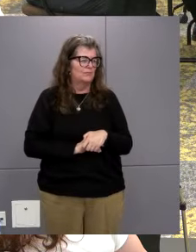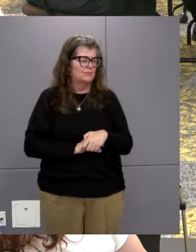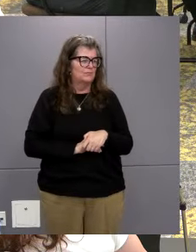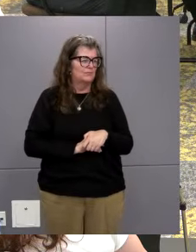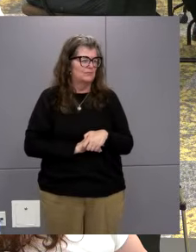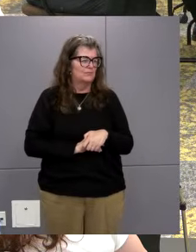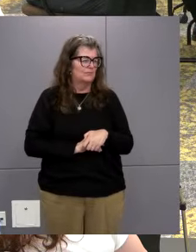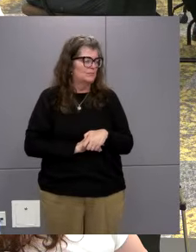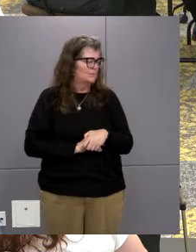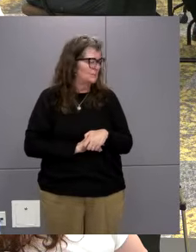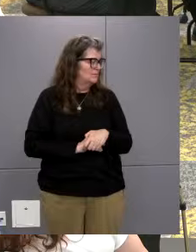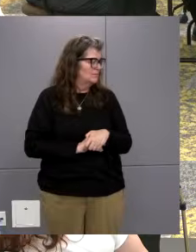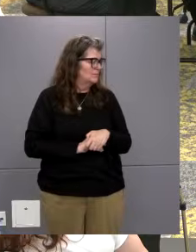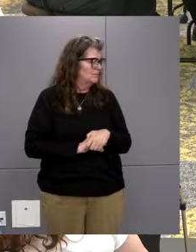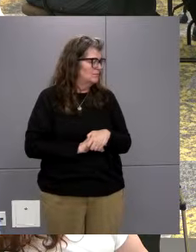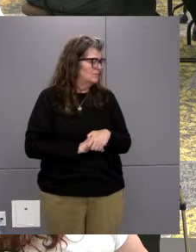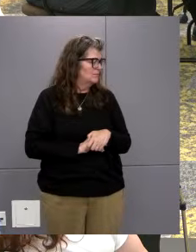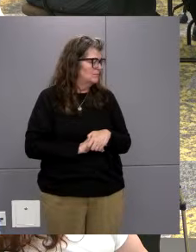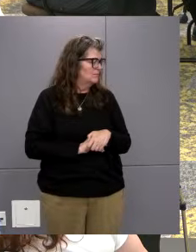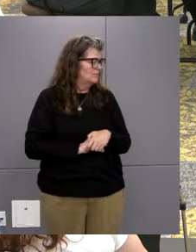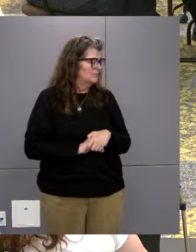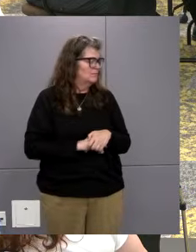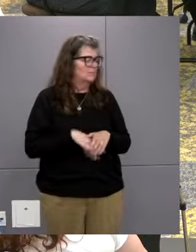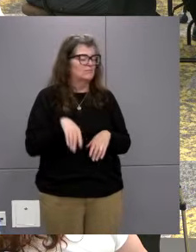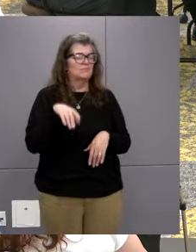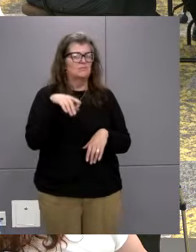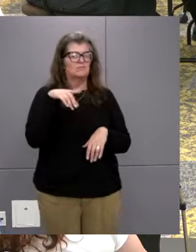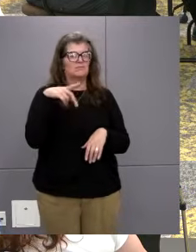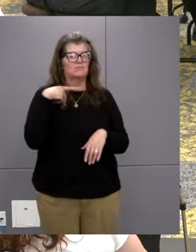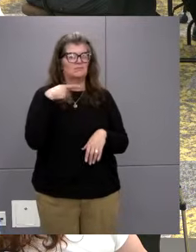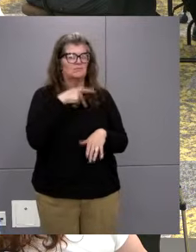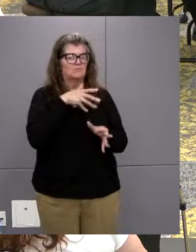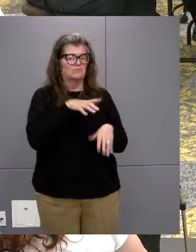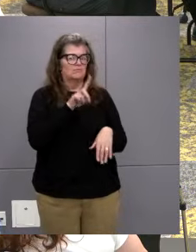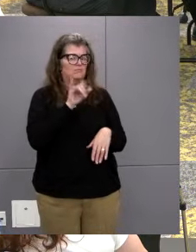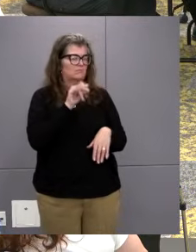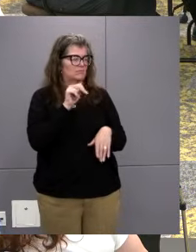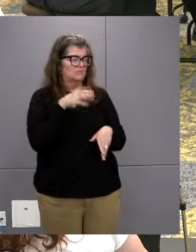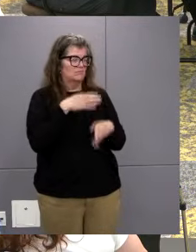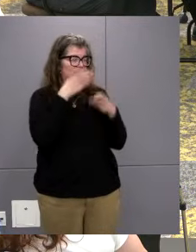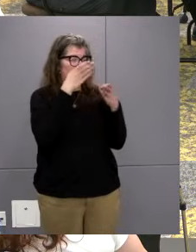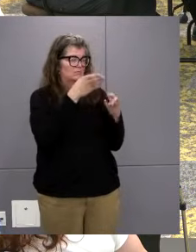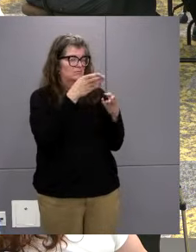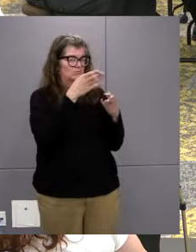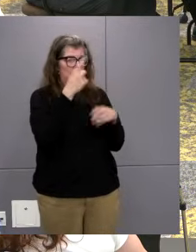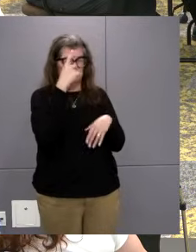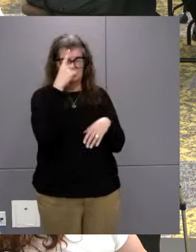Yeah, go ahead. May I make a suggestion? I think the issue of